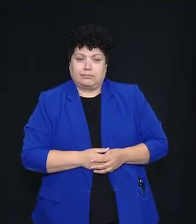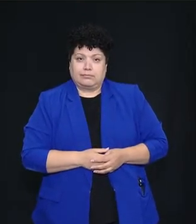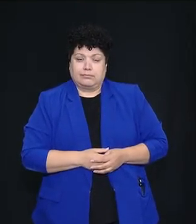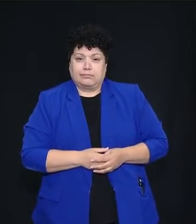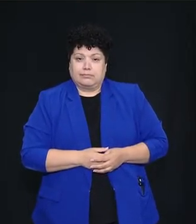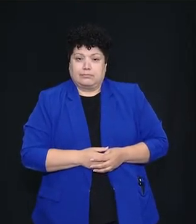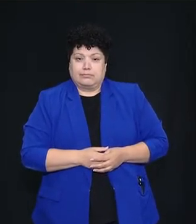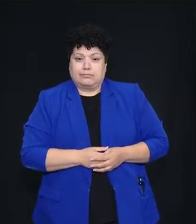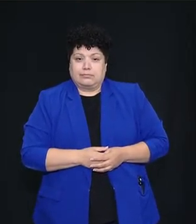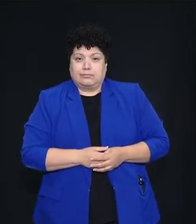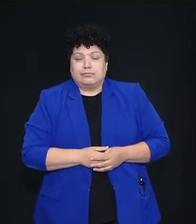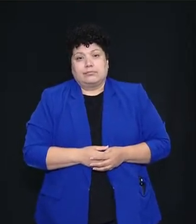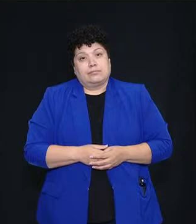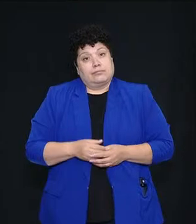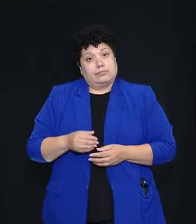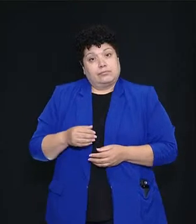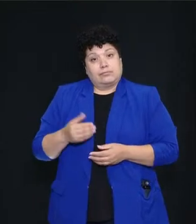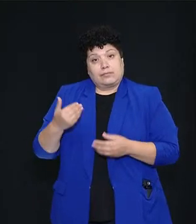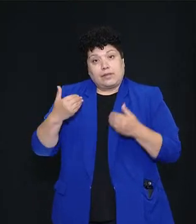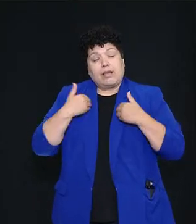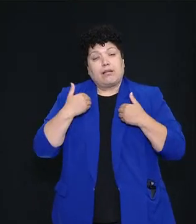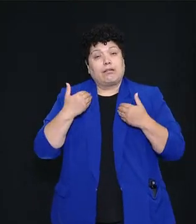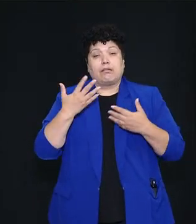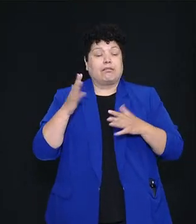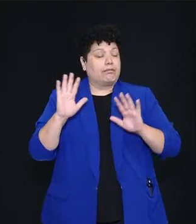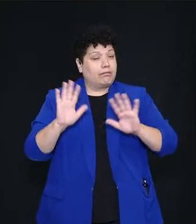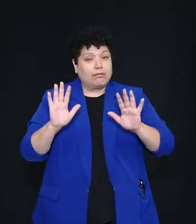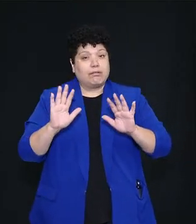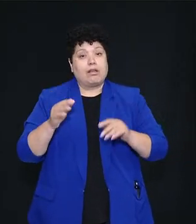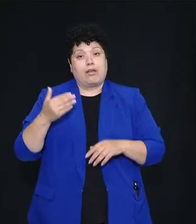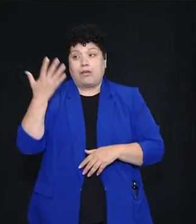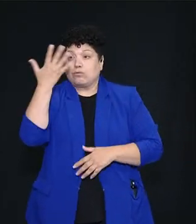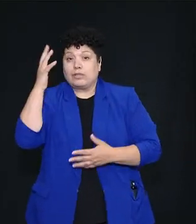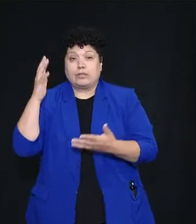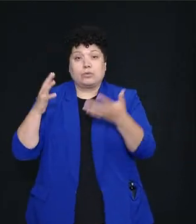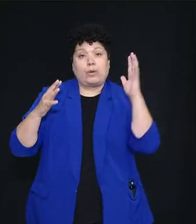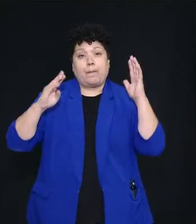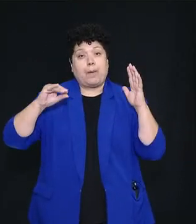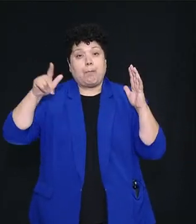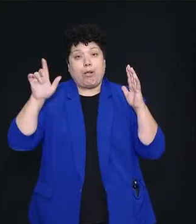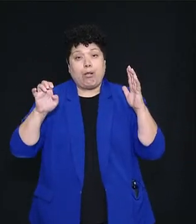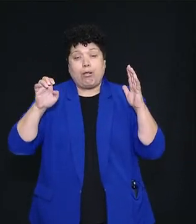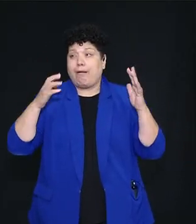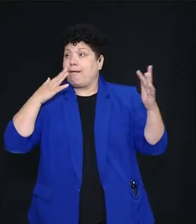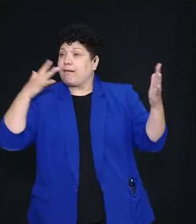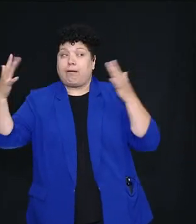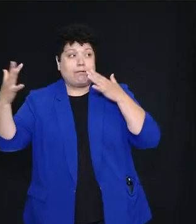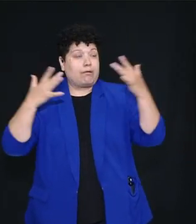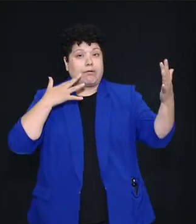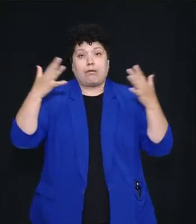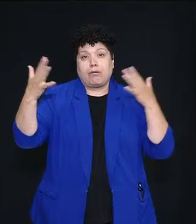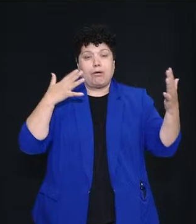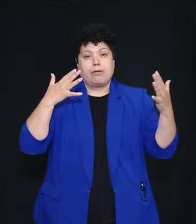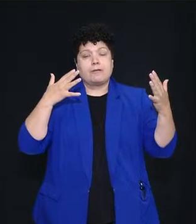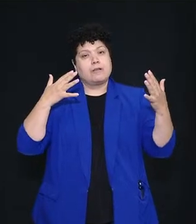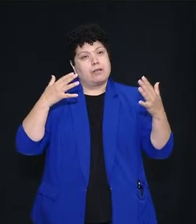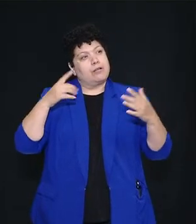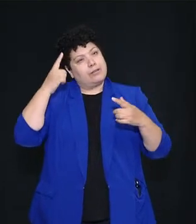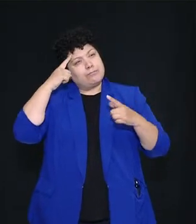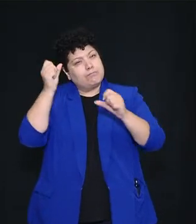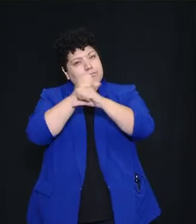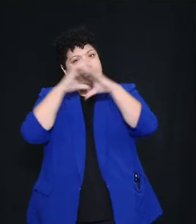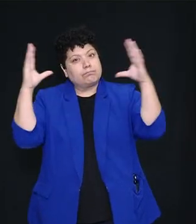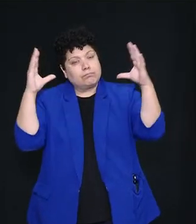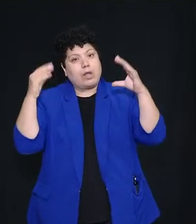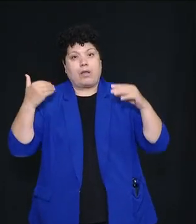Instead, the rich, multicolored foliage of the maple tree reminds us of the importance of the whole,